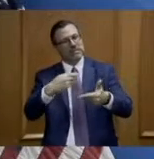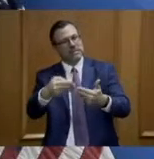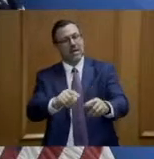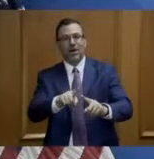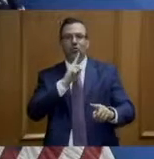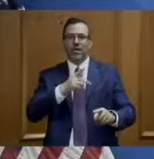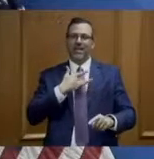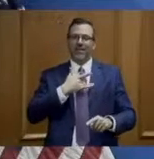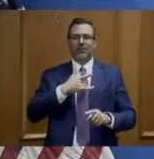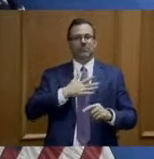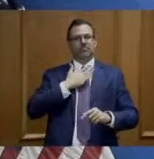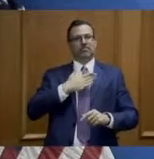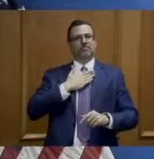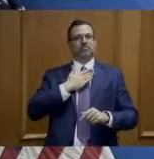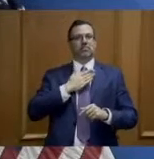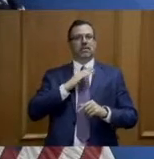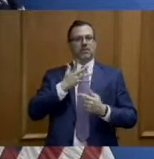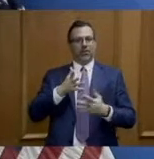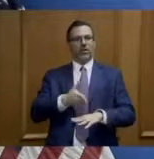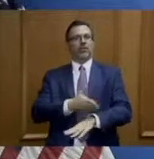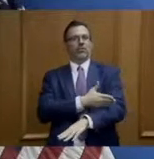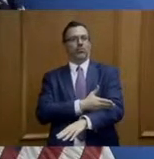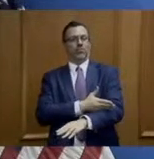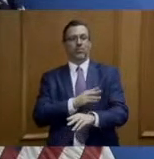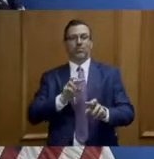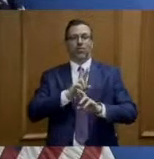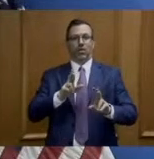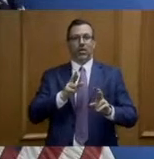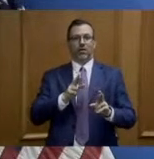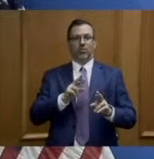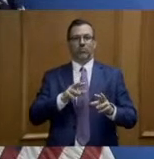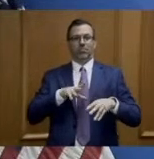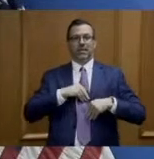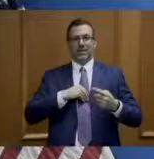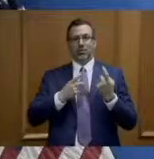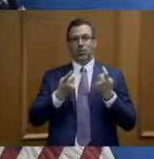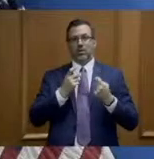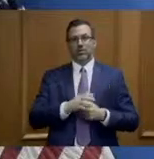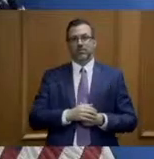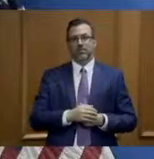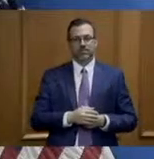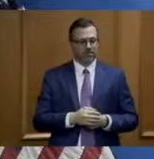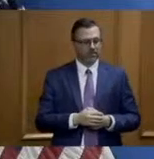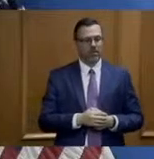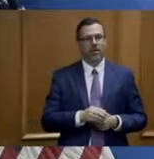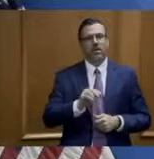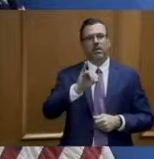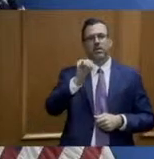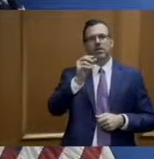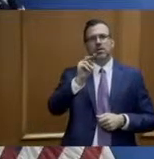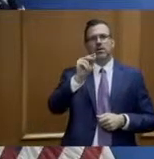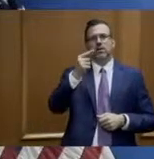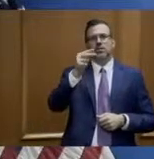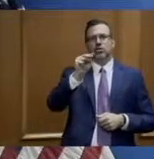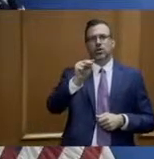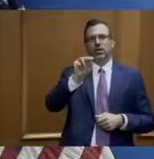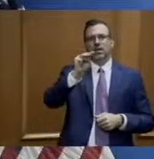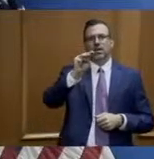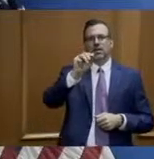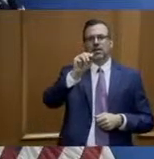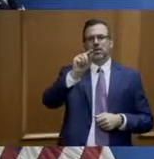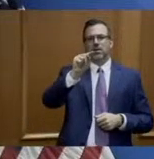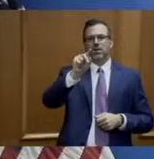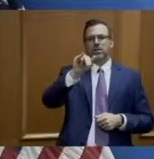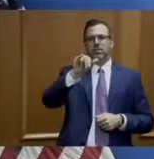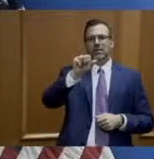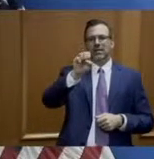to date. So we're happy to open up the lines and take questions. Thank you, Governor. First, we'll go to Jonathan Mattice with the AP. Jonathan, your